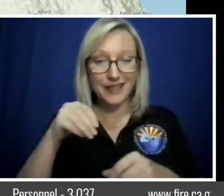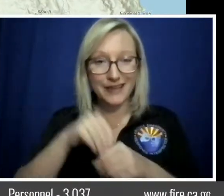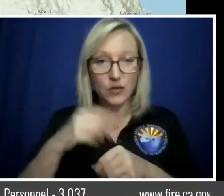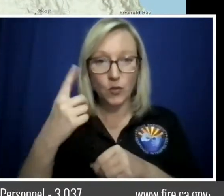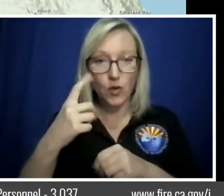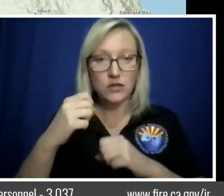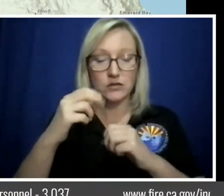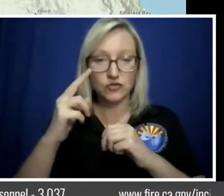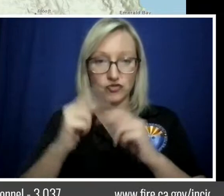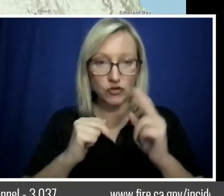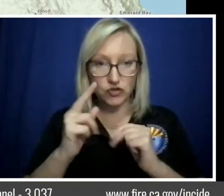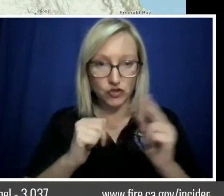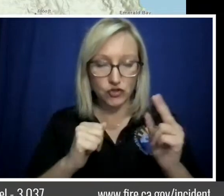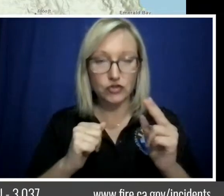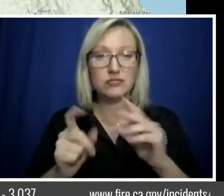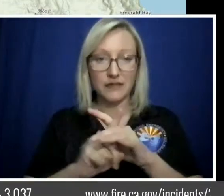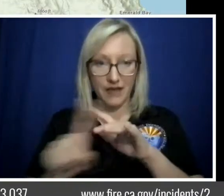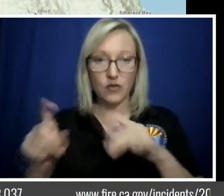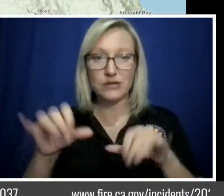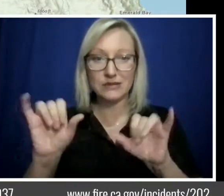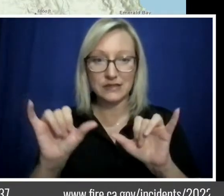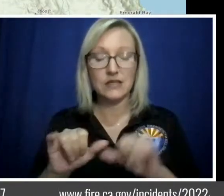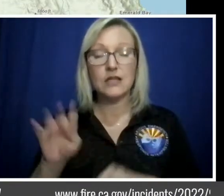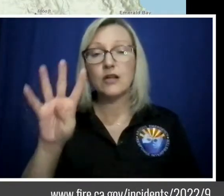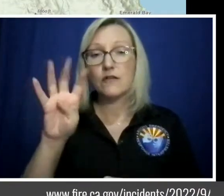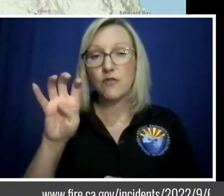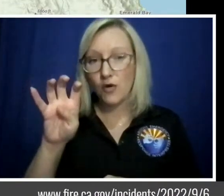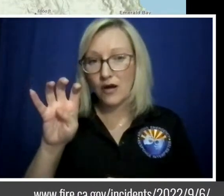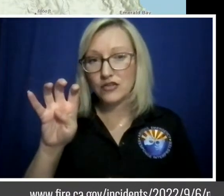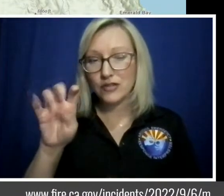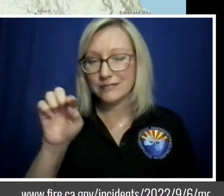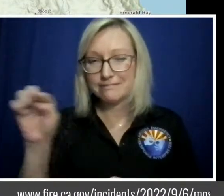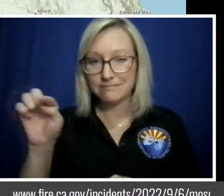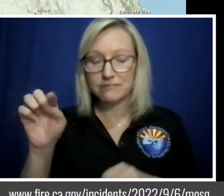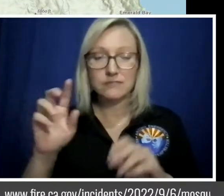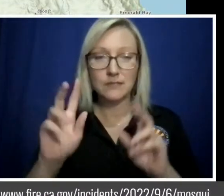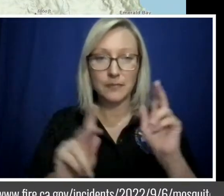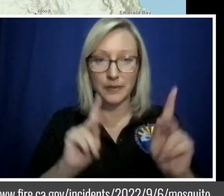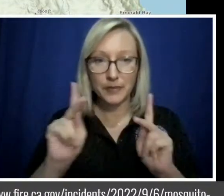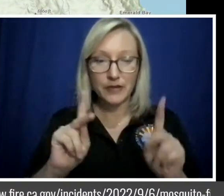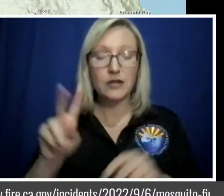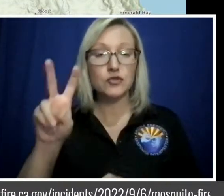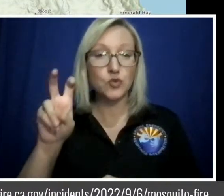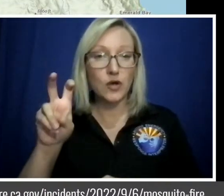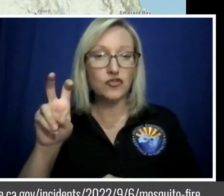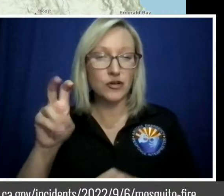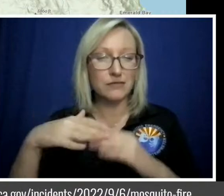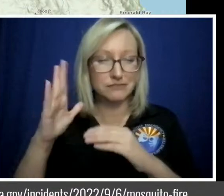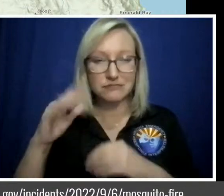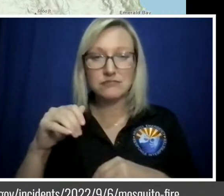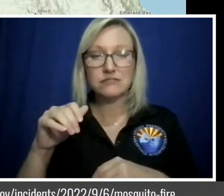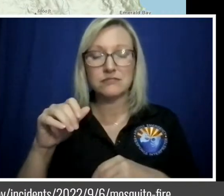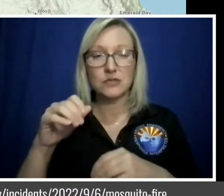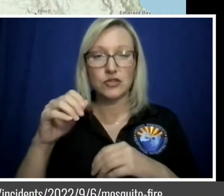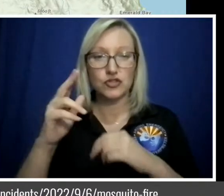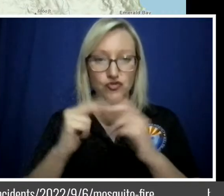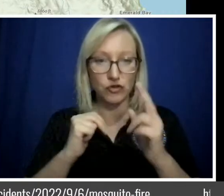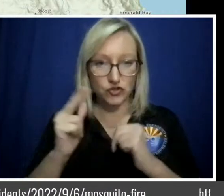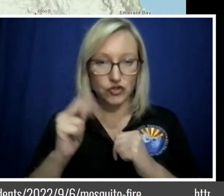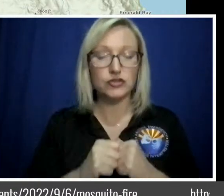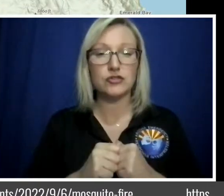We have 453 people and 262 structures under evacuation warning. And so far, total,